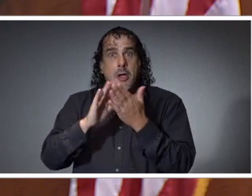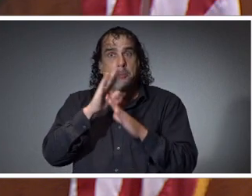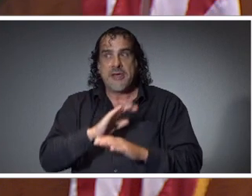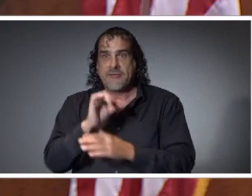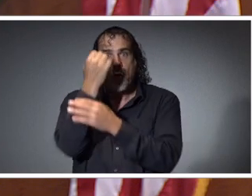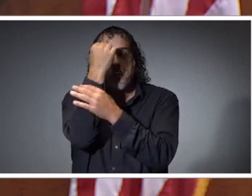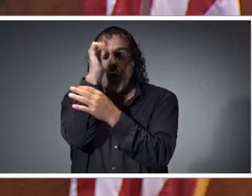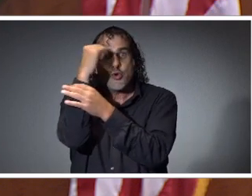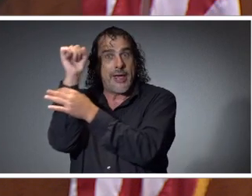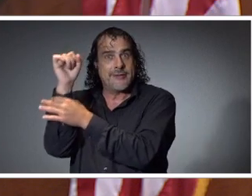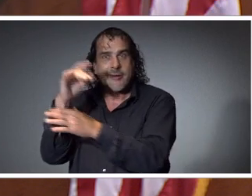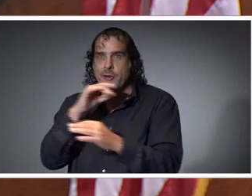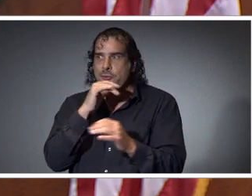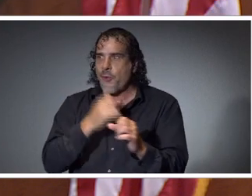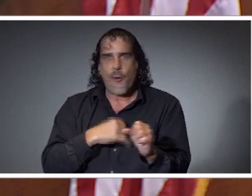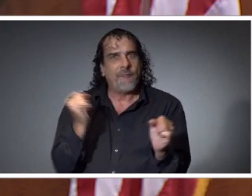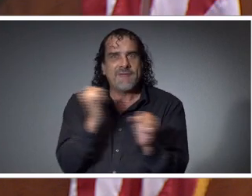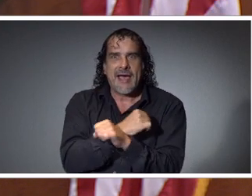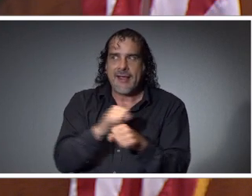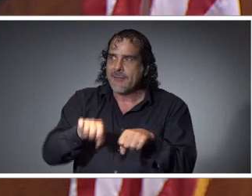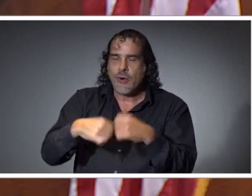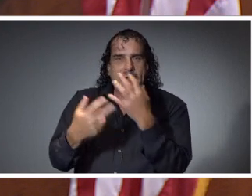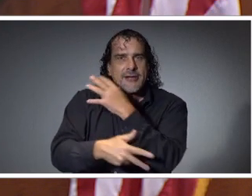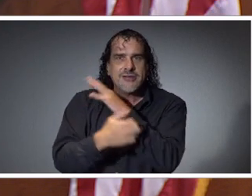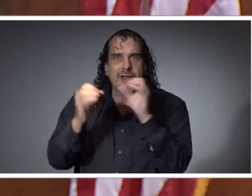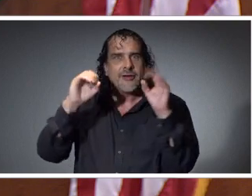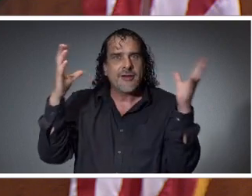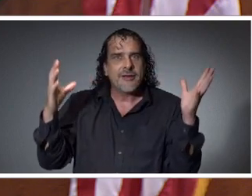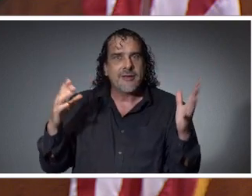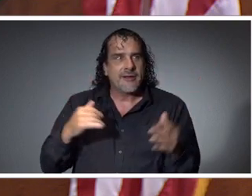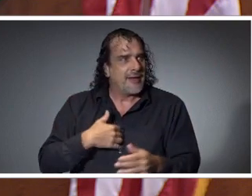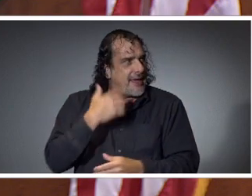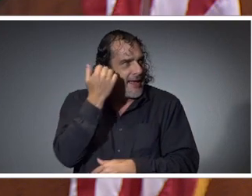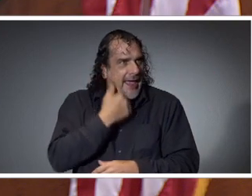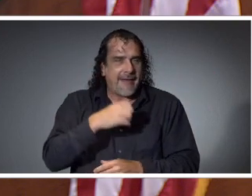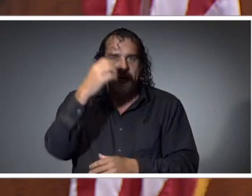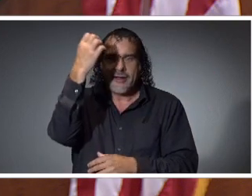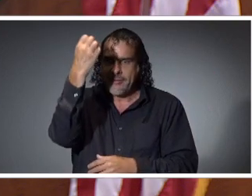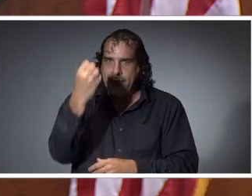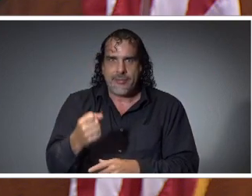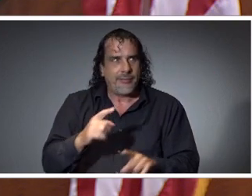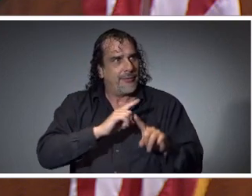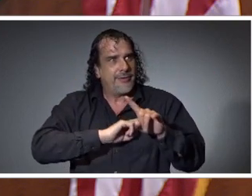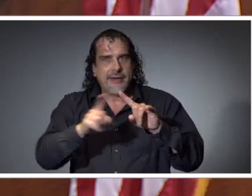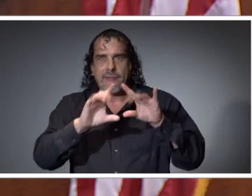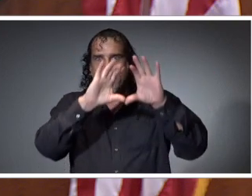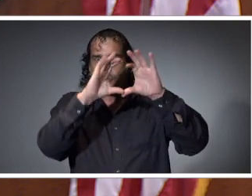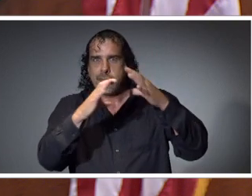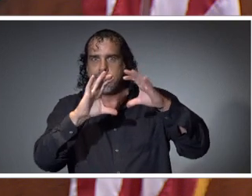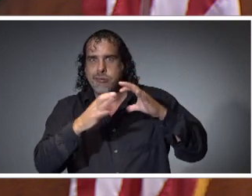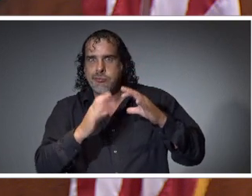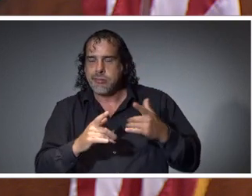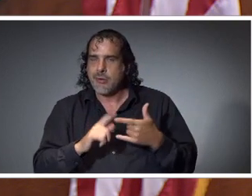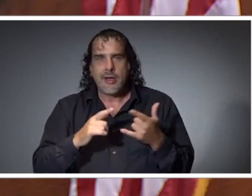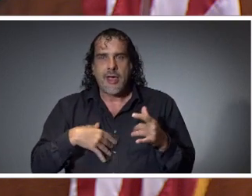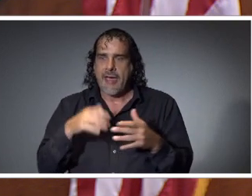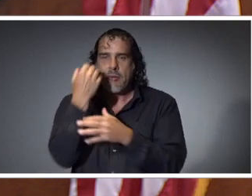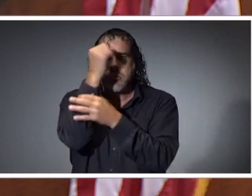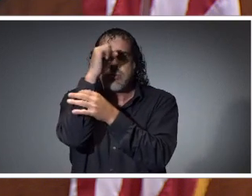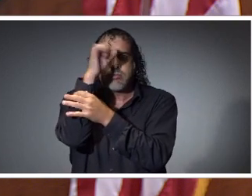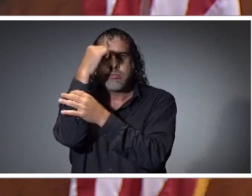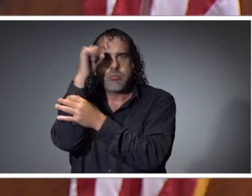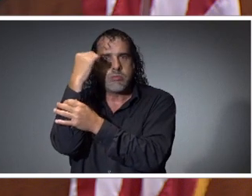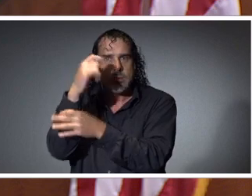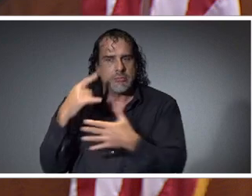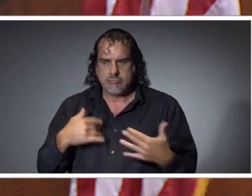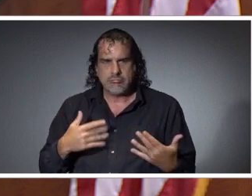had them virtually every Saturday. Different groups have protested over the last 3 months, and we've had very